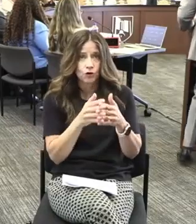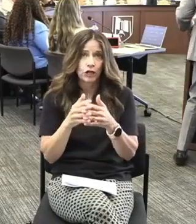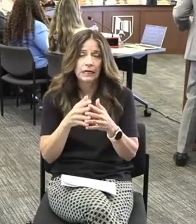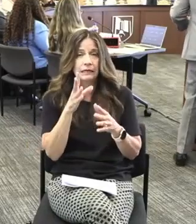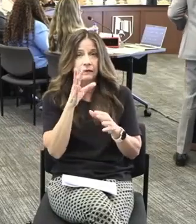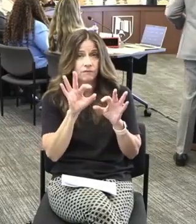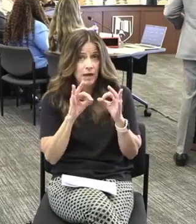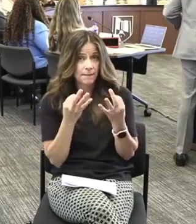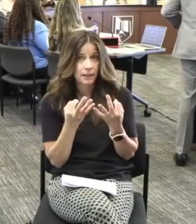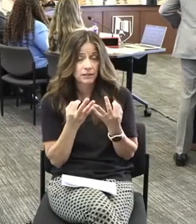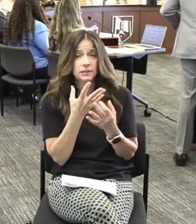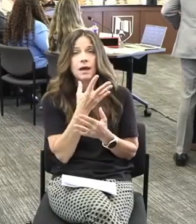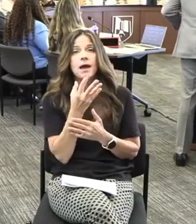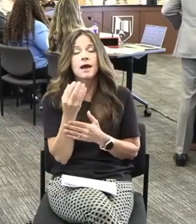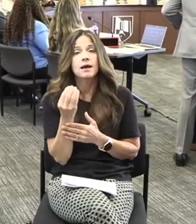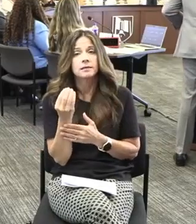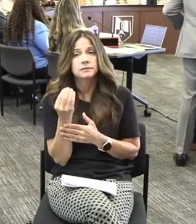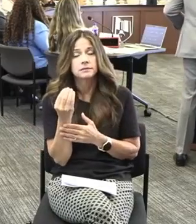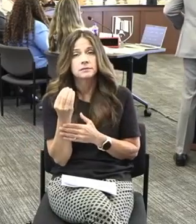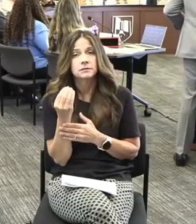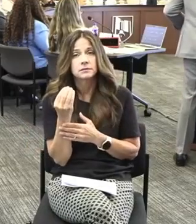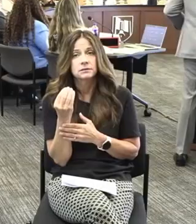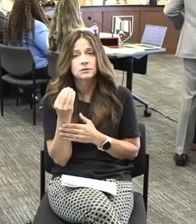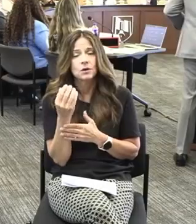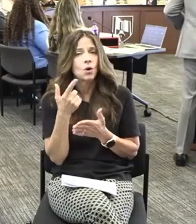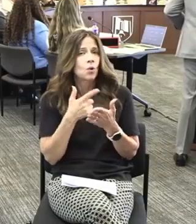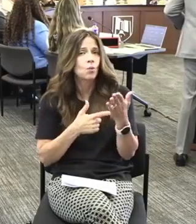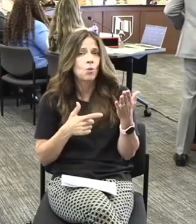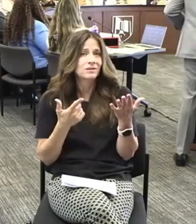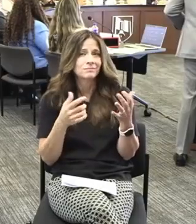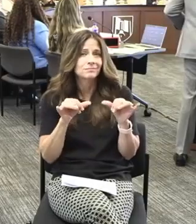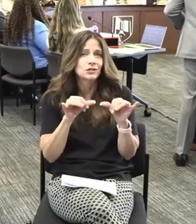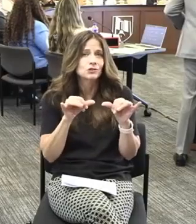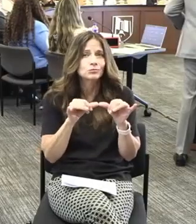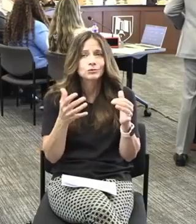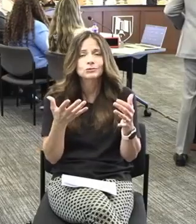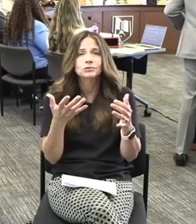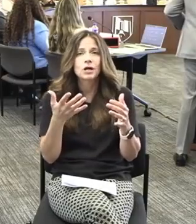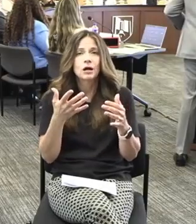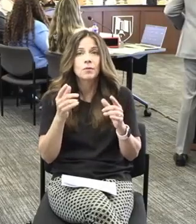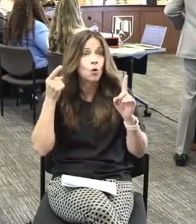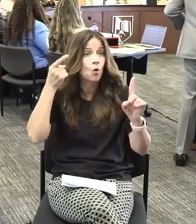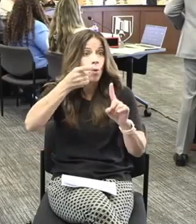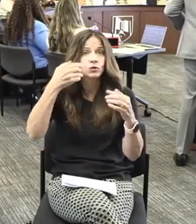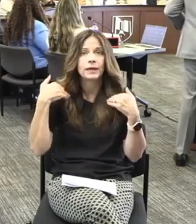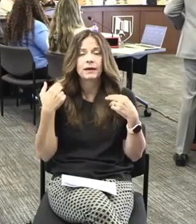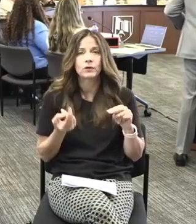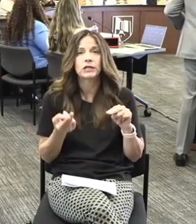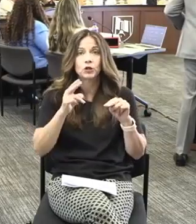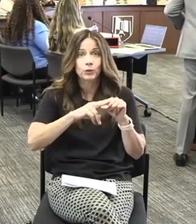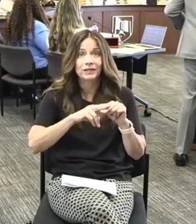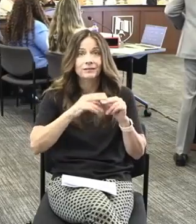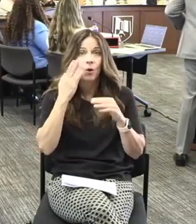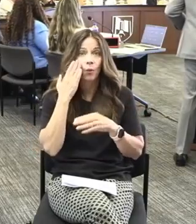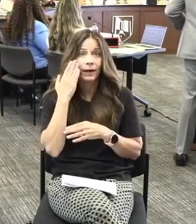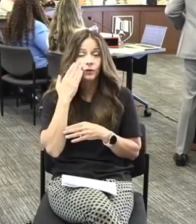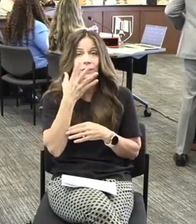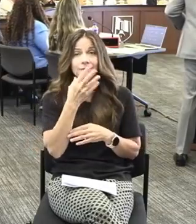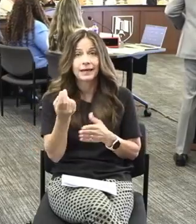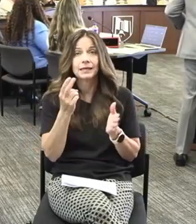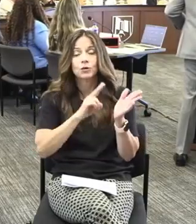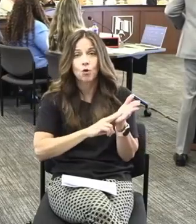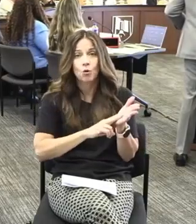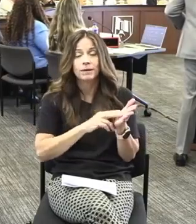families? And what measurable goals do we have for increasing awareness and